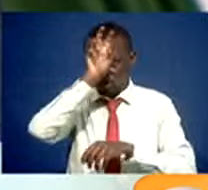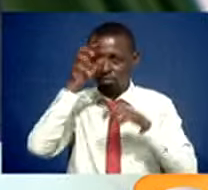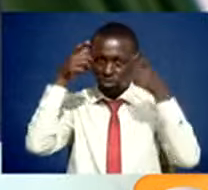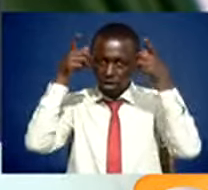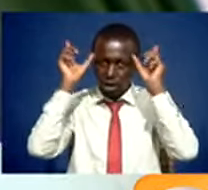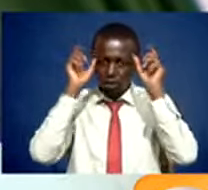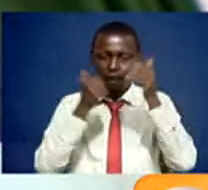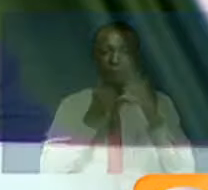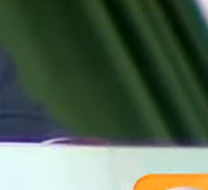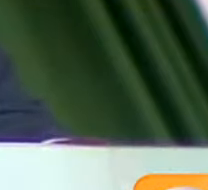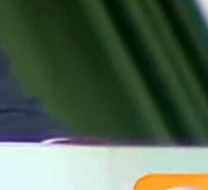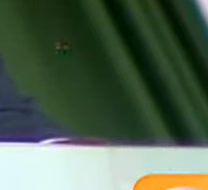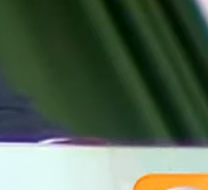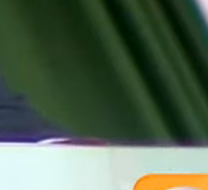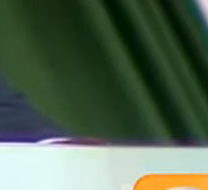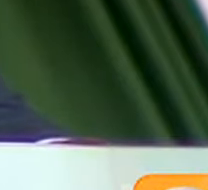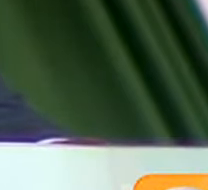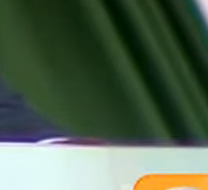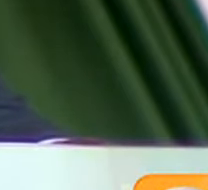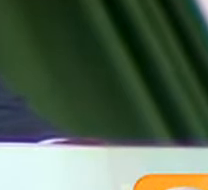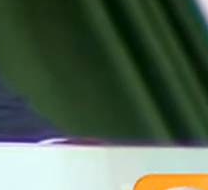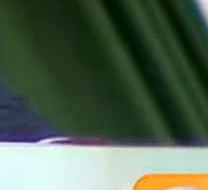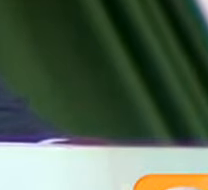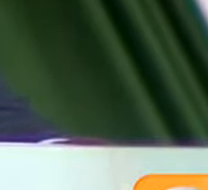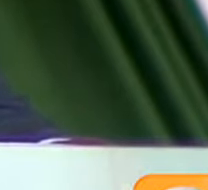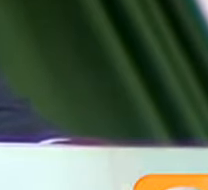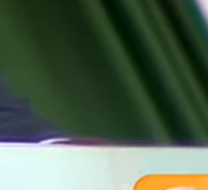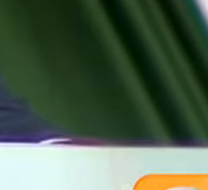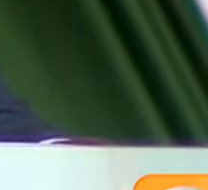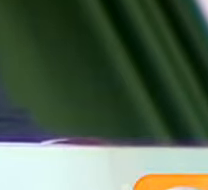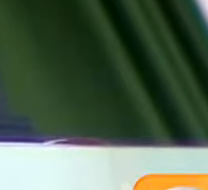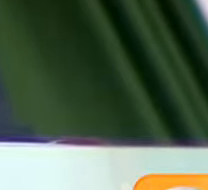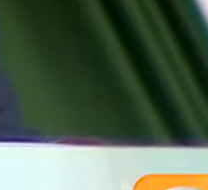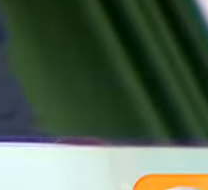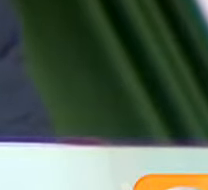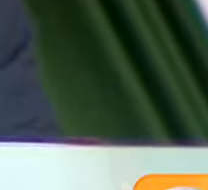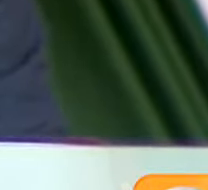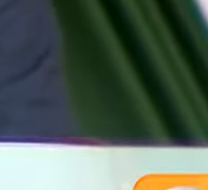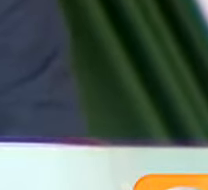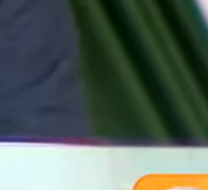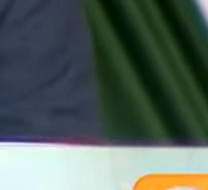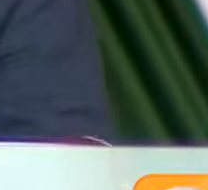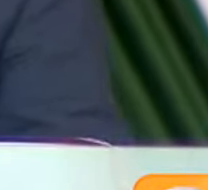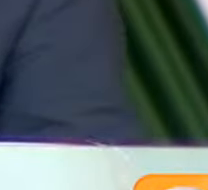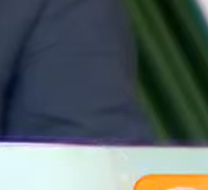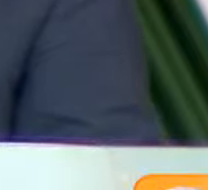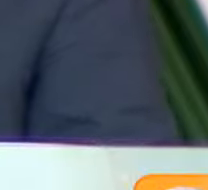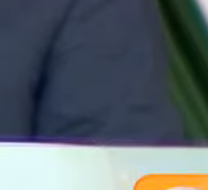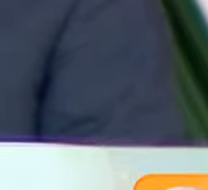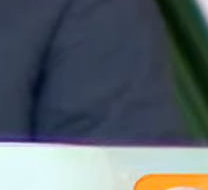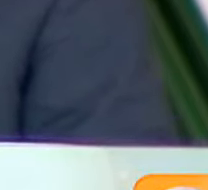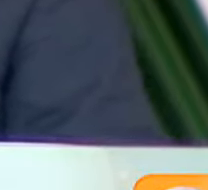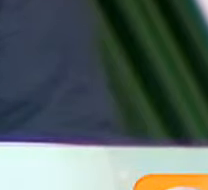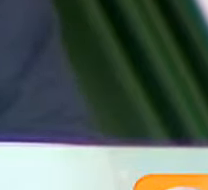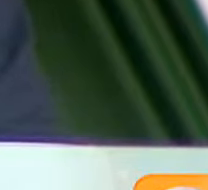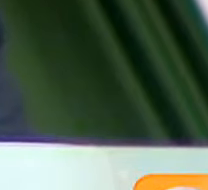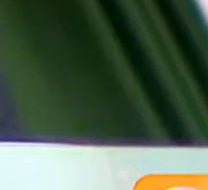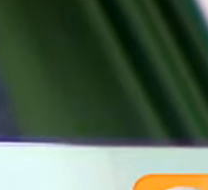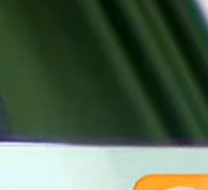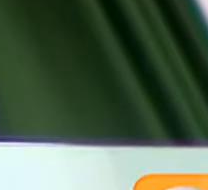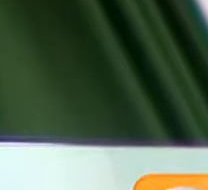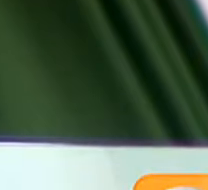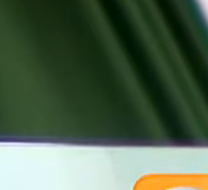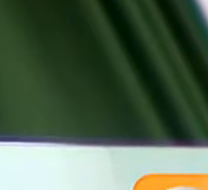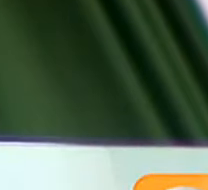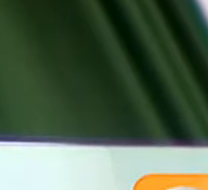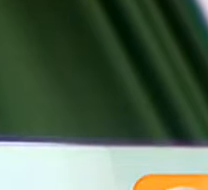33,000 animals in 2022 to 47,000 animals in 2023. The government will